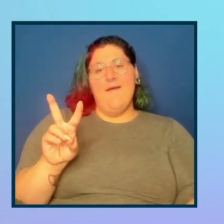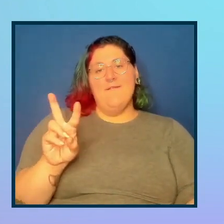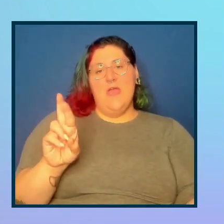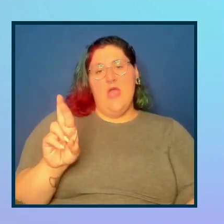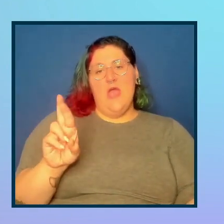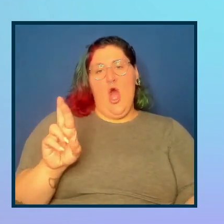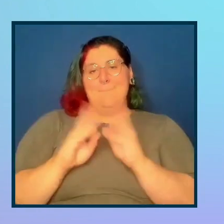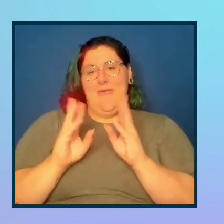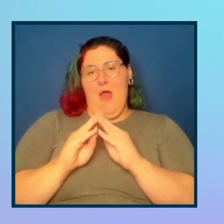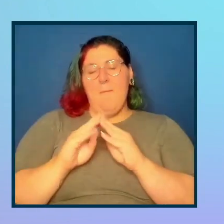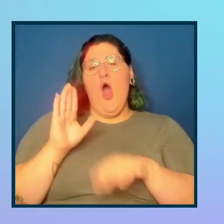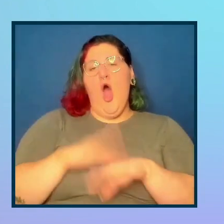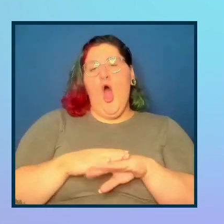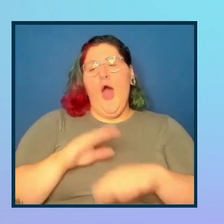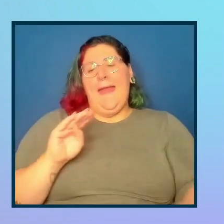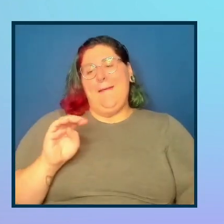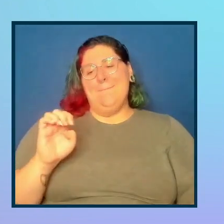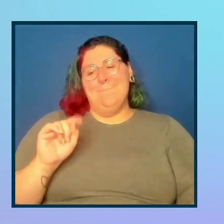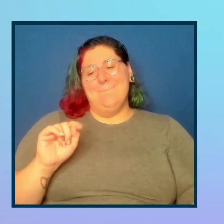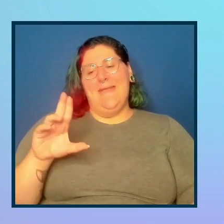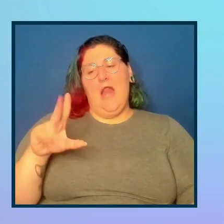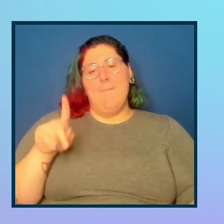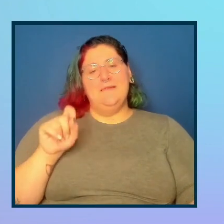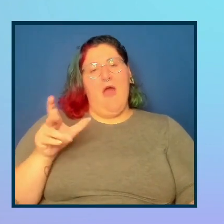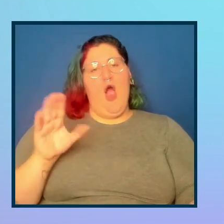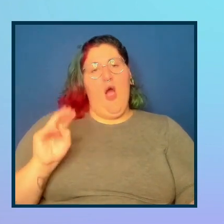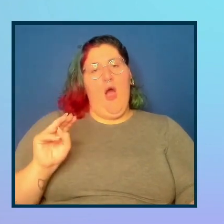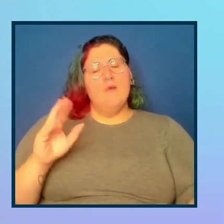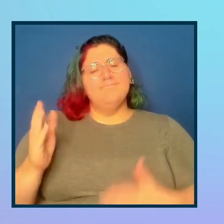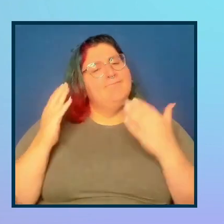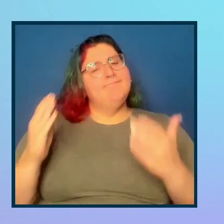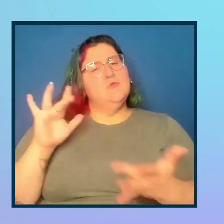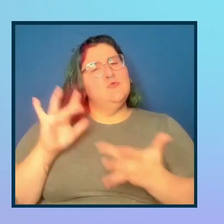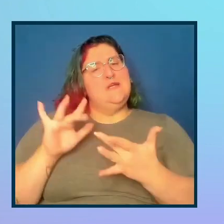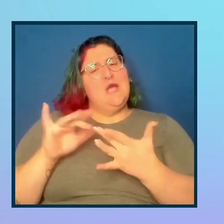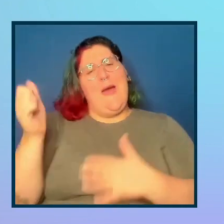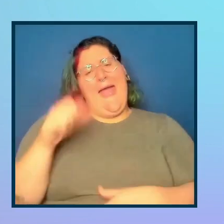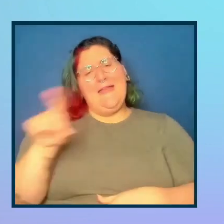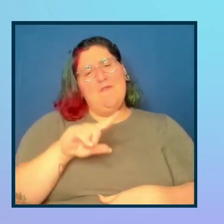on meetup.com. So do feel free to reach out to any of those groups. You'll see a lot